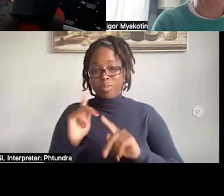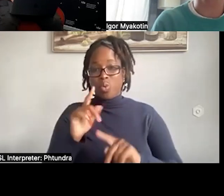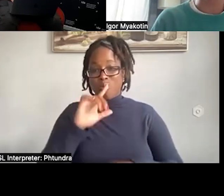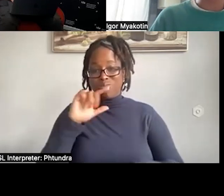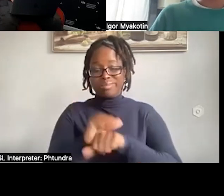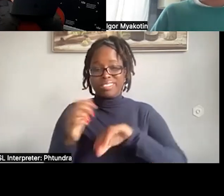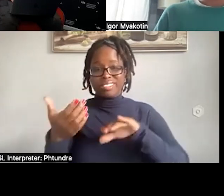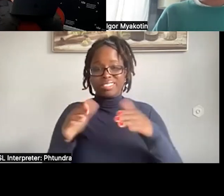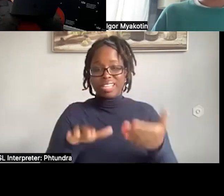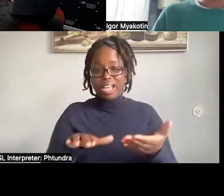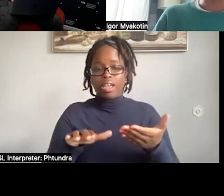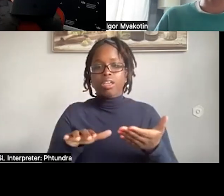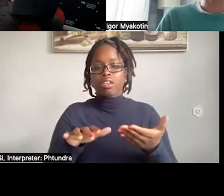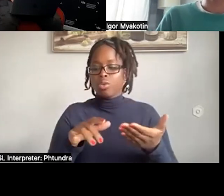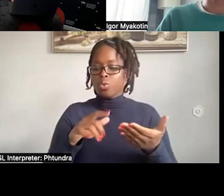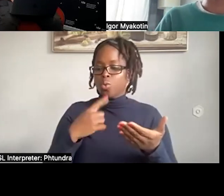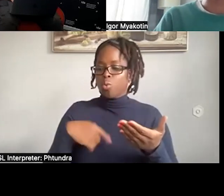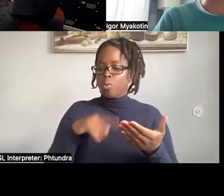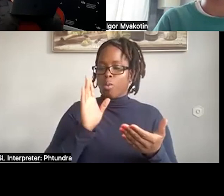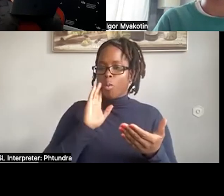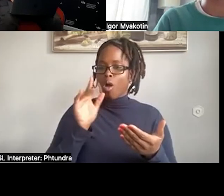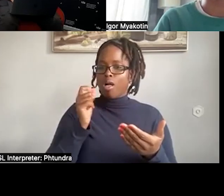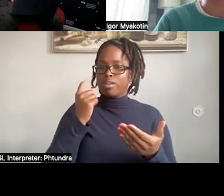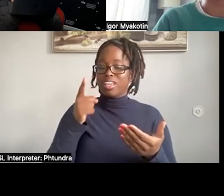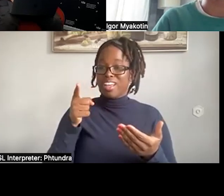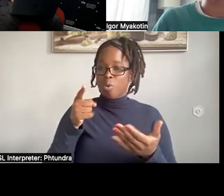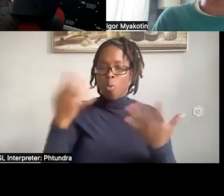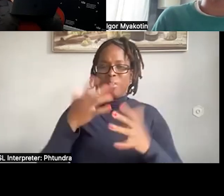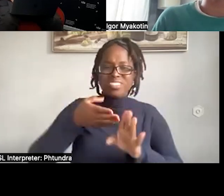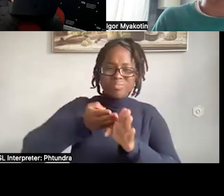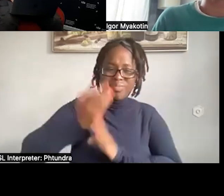would understand that the core of the problem is that